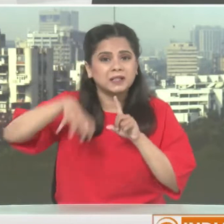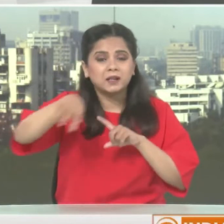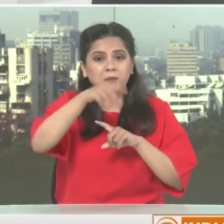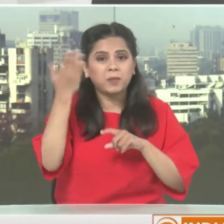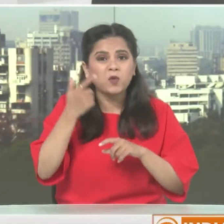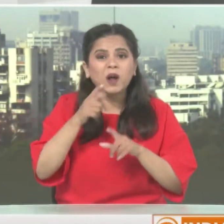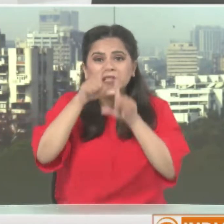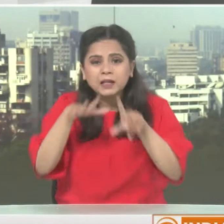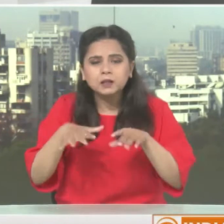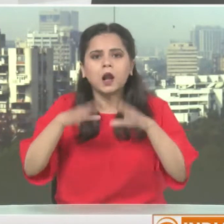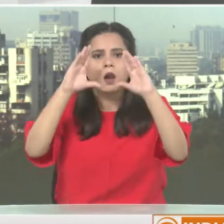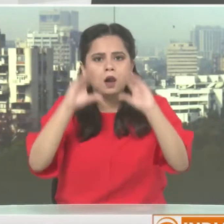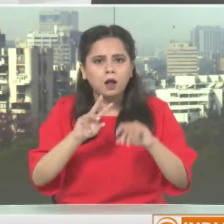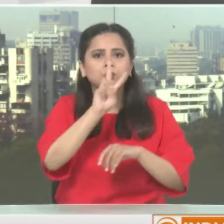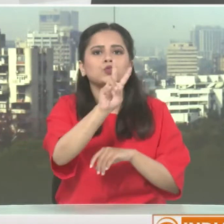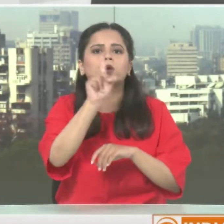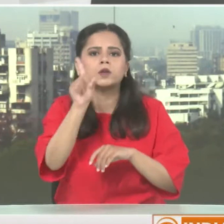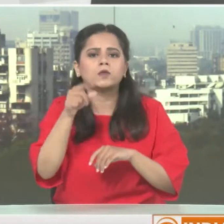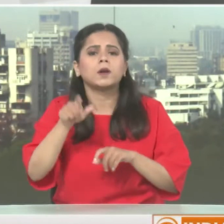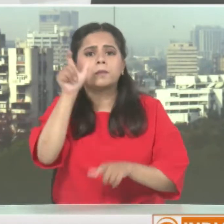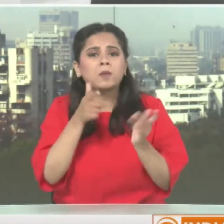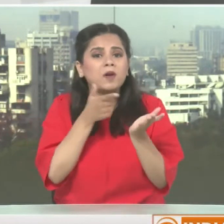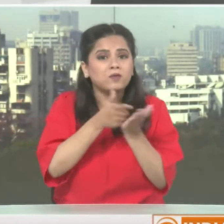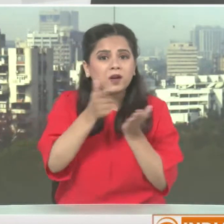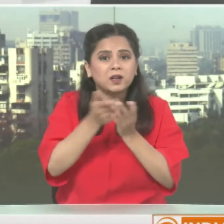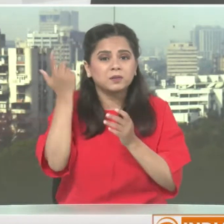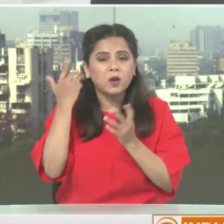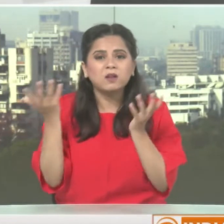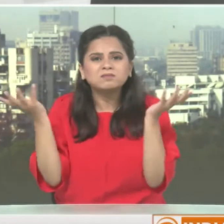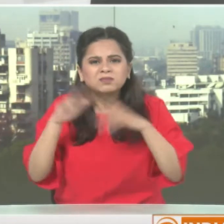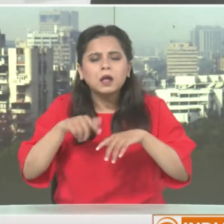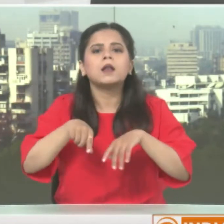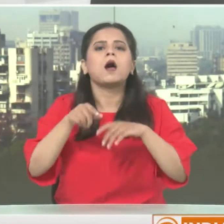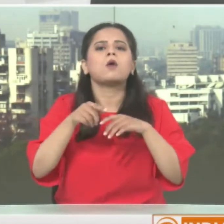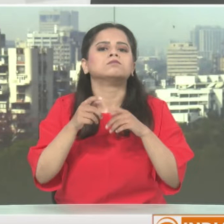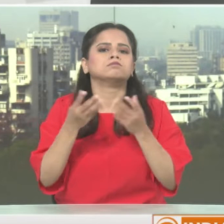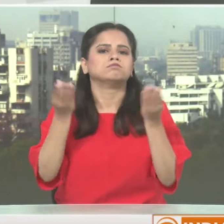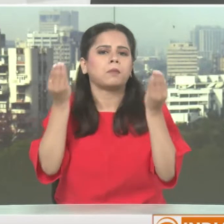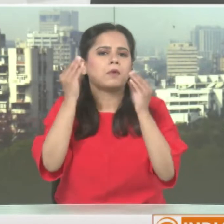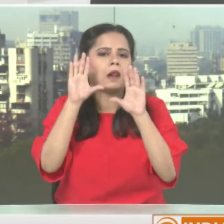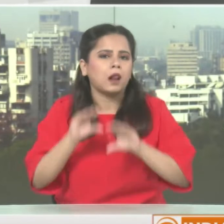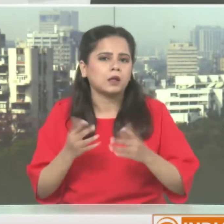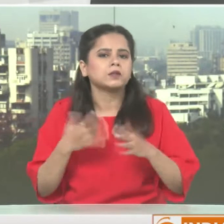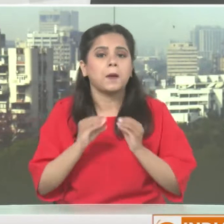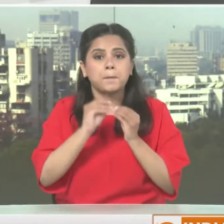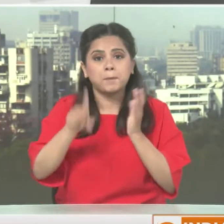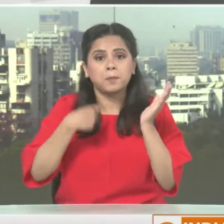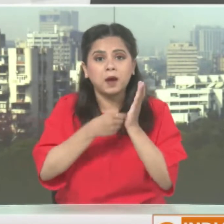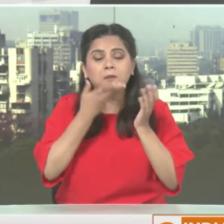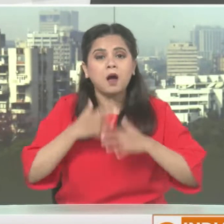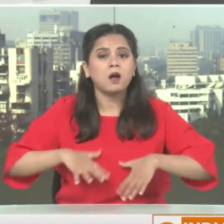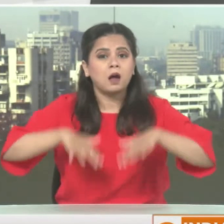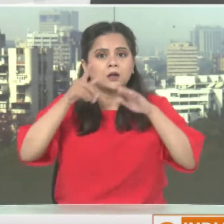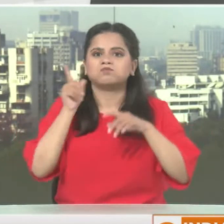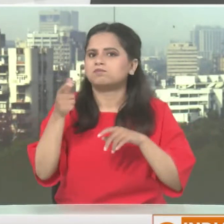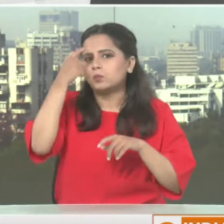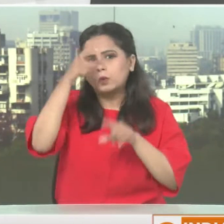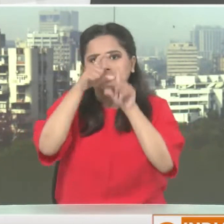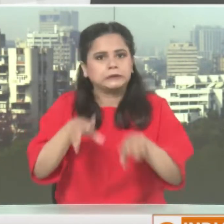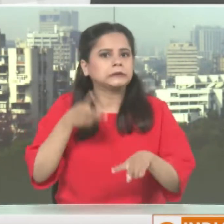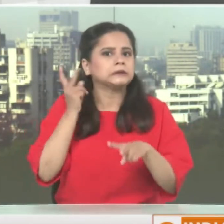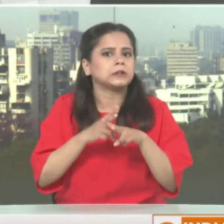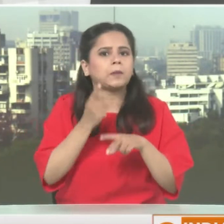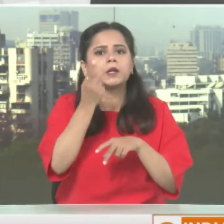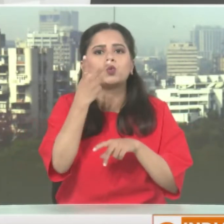to 21 and the number of affected villages also comes down. In Bihar, the flood situation continues to be grim in